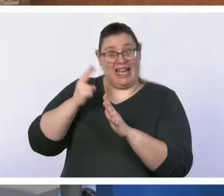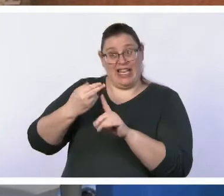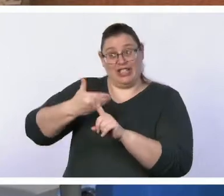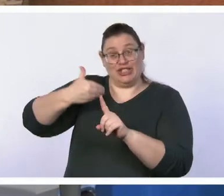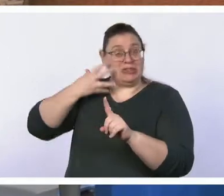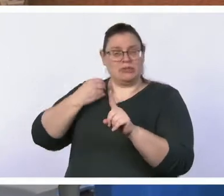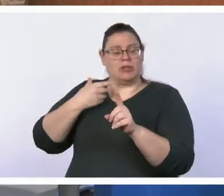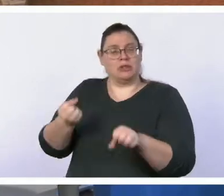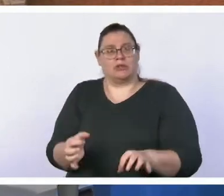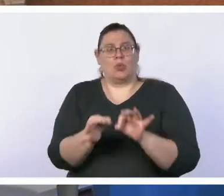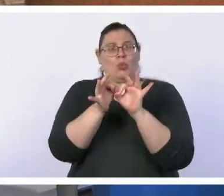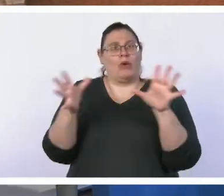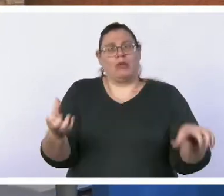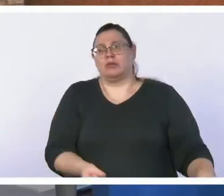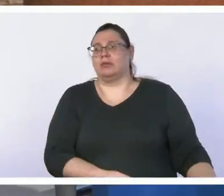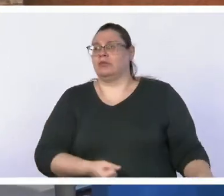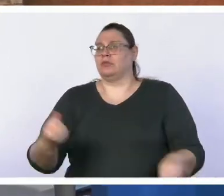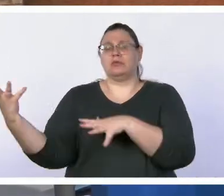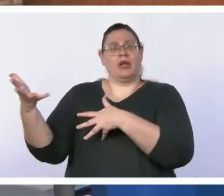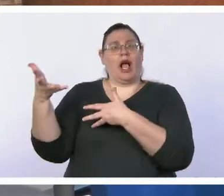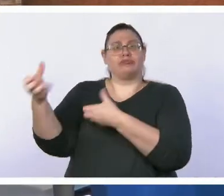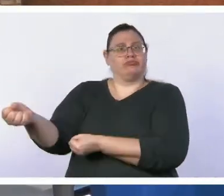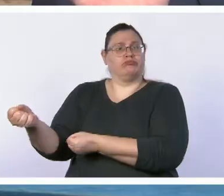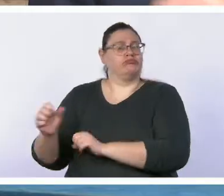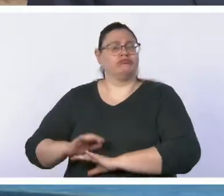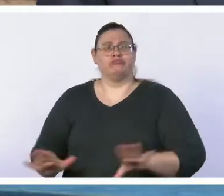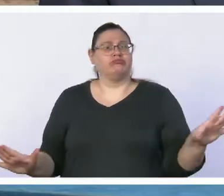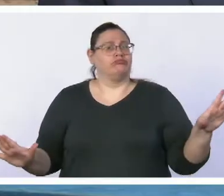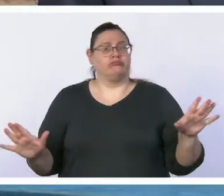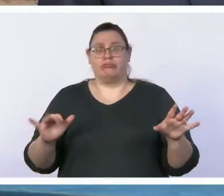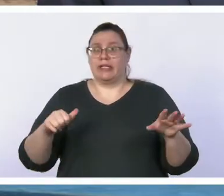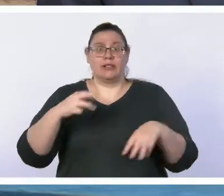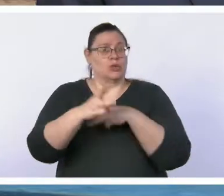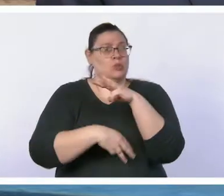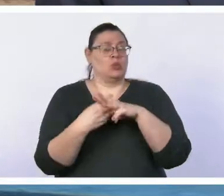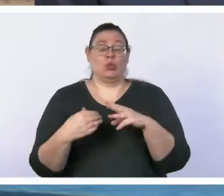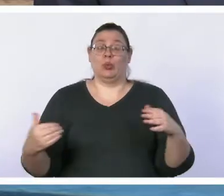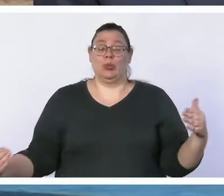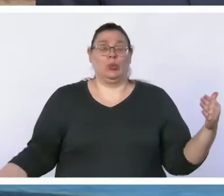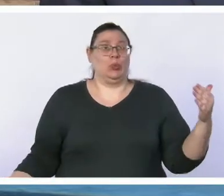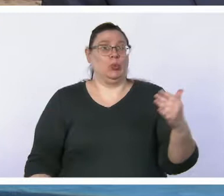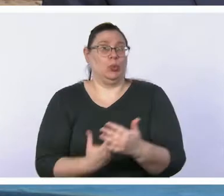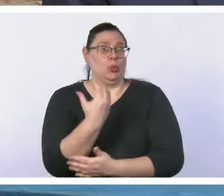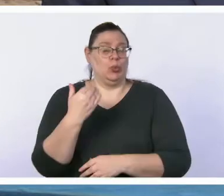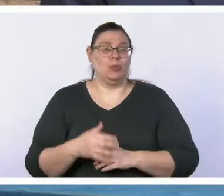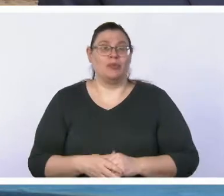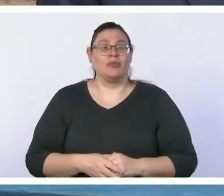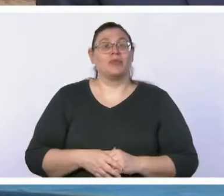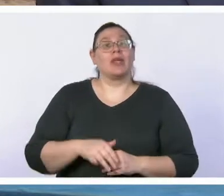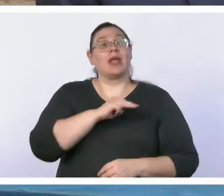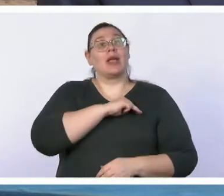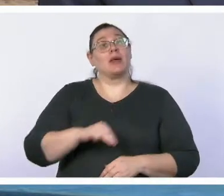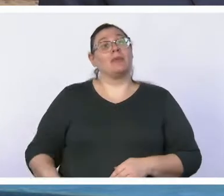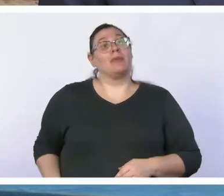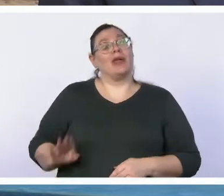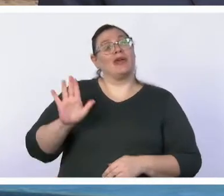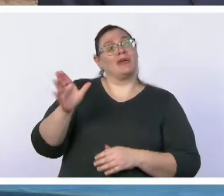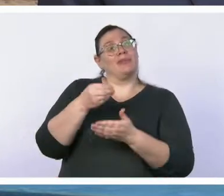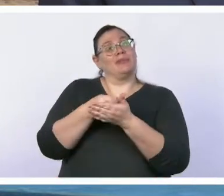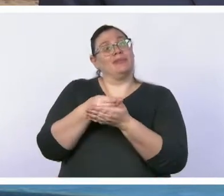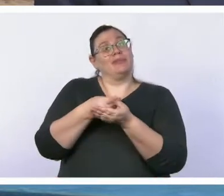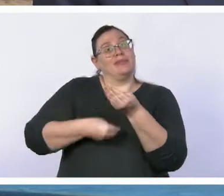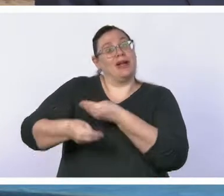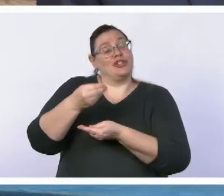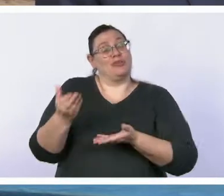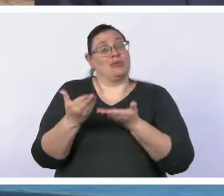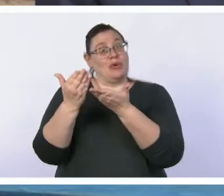historical experience and throw it out the window right now because we're in uncharted territories. So the mayor's budget proposal